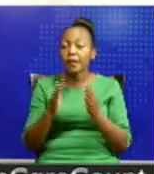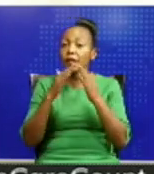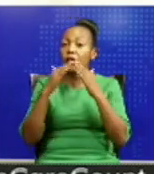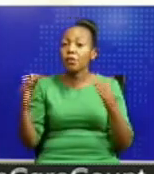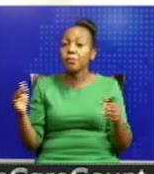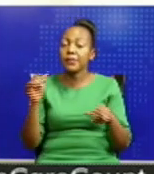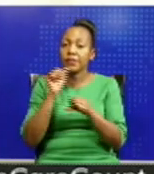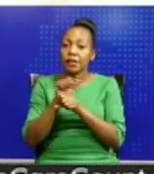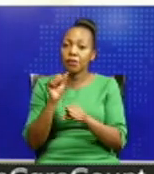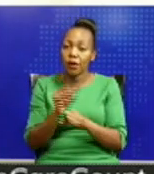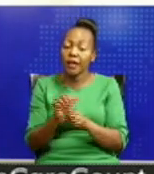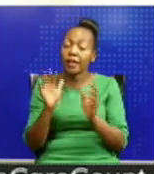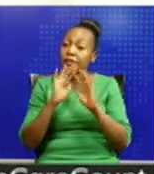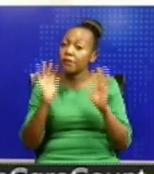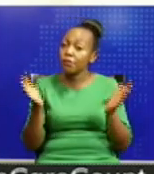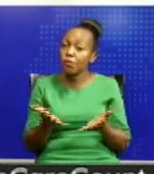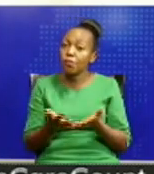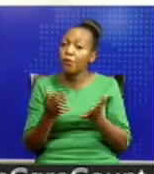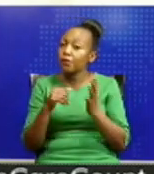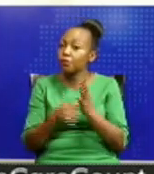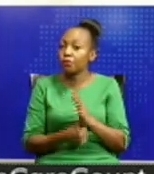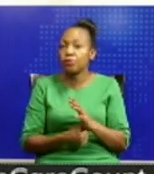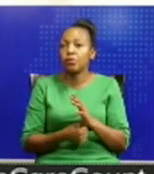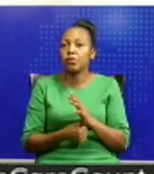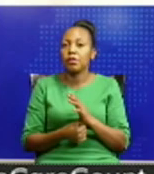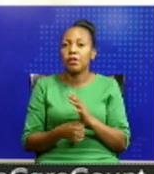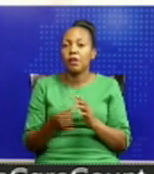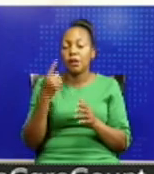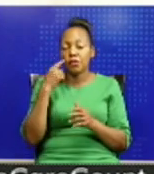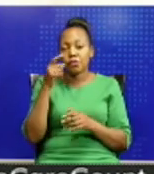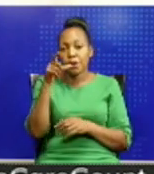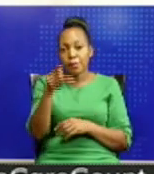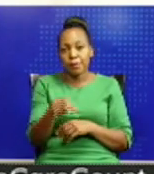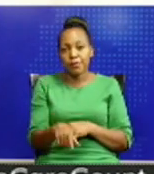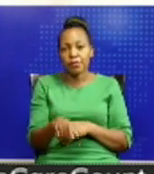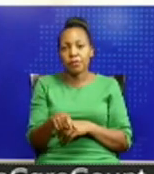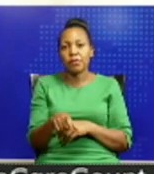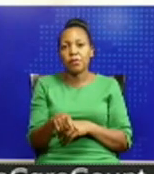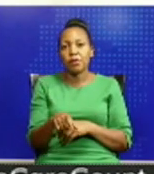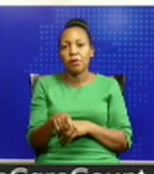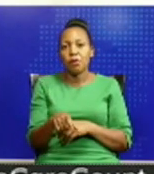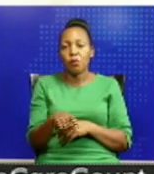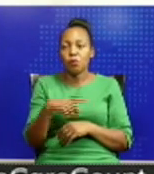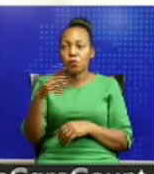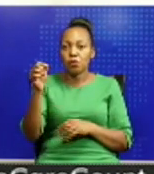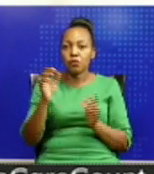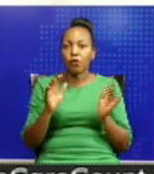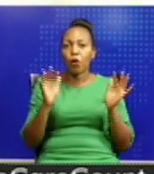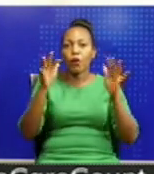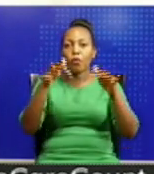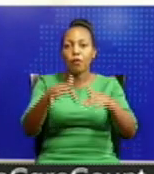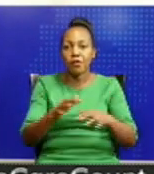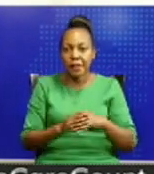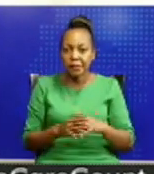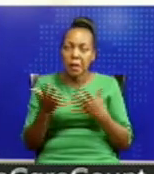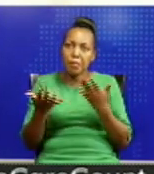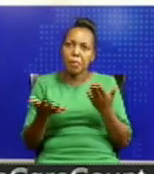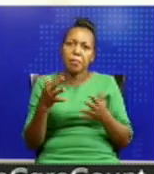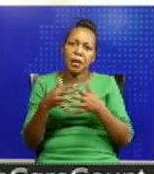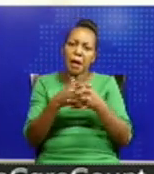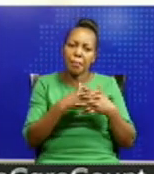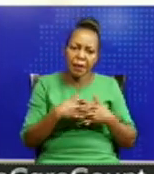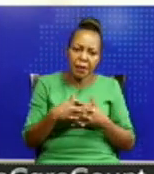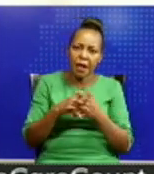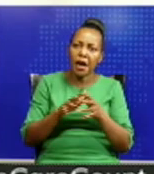domestic work is a global issue. Indeed. Look at someone who has to go for that conference, maybe to the US or even